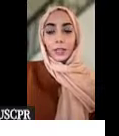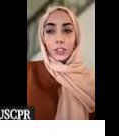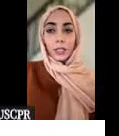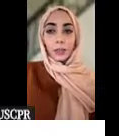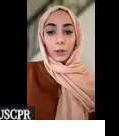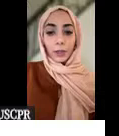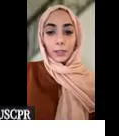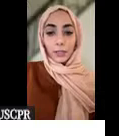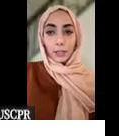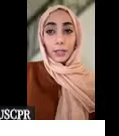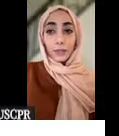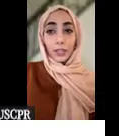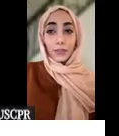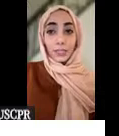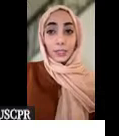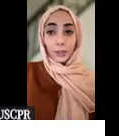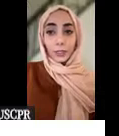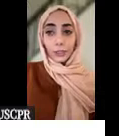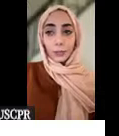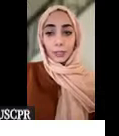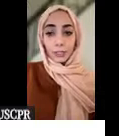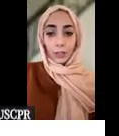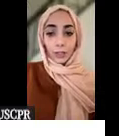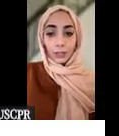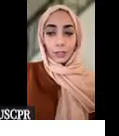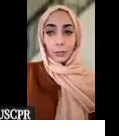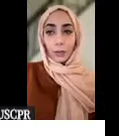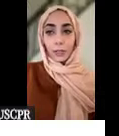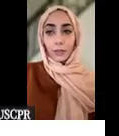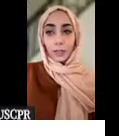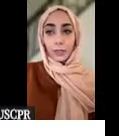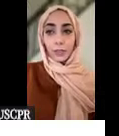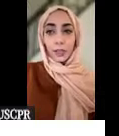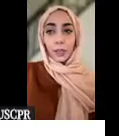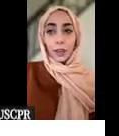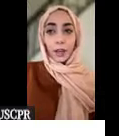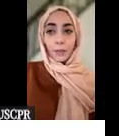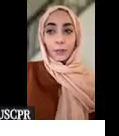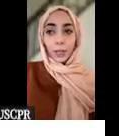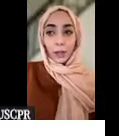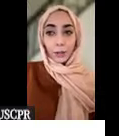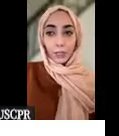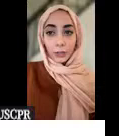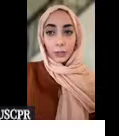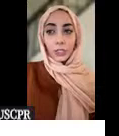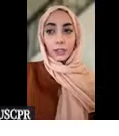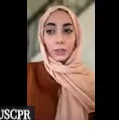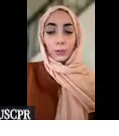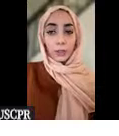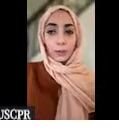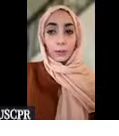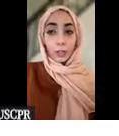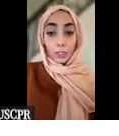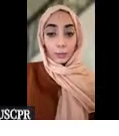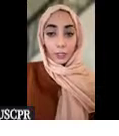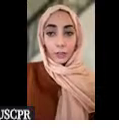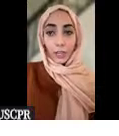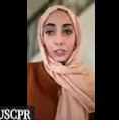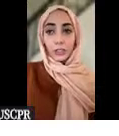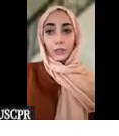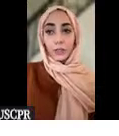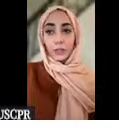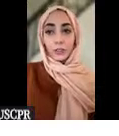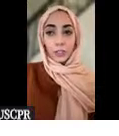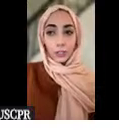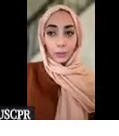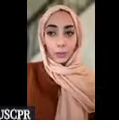They initiated the process last night of divesting $32 million in public funds from Caterpillar, which is the world's largest manufacturer